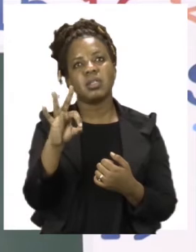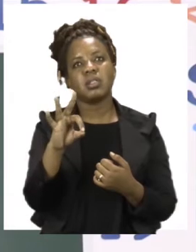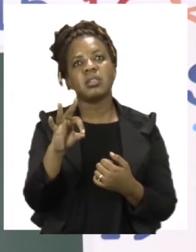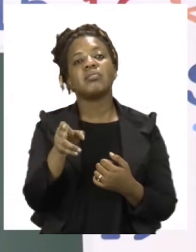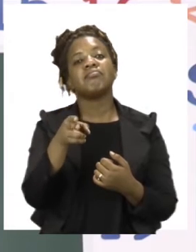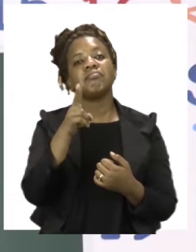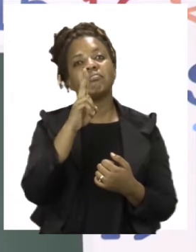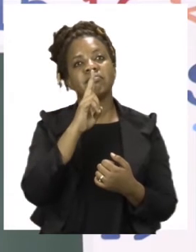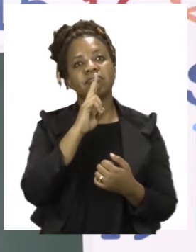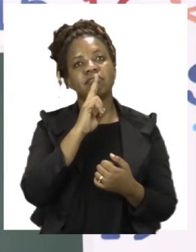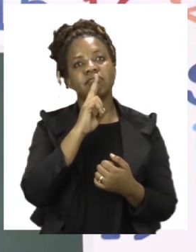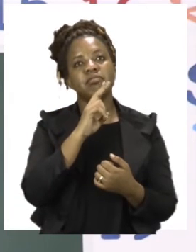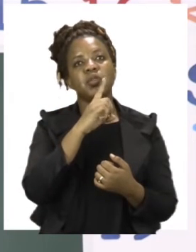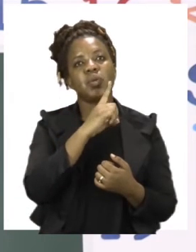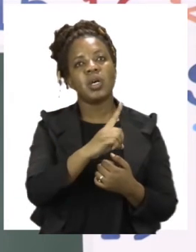439 will give us